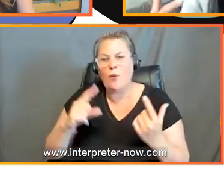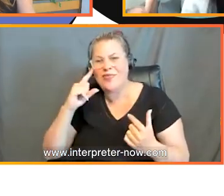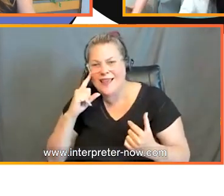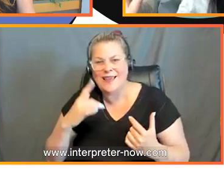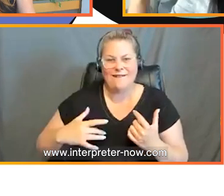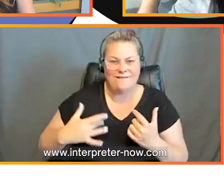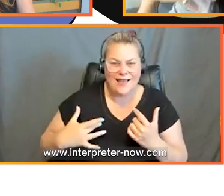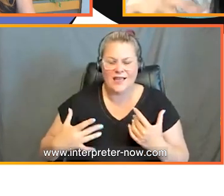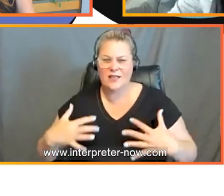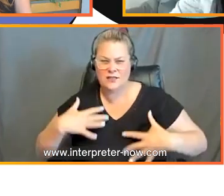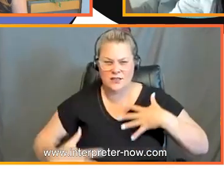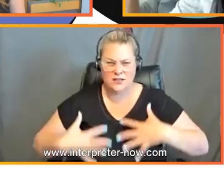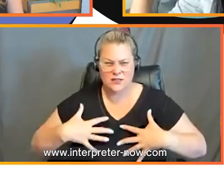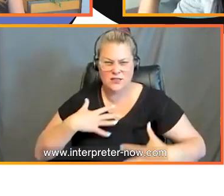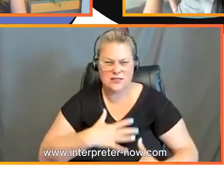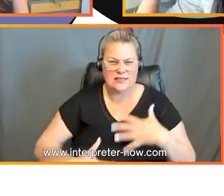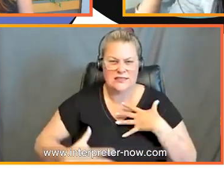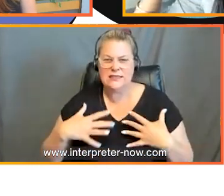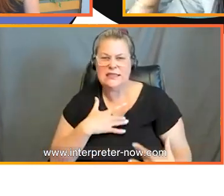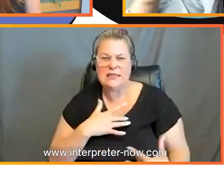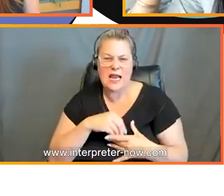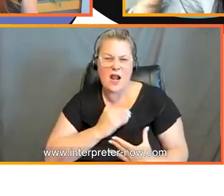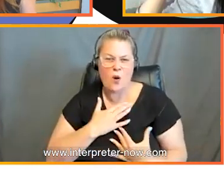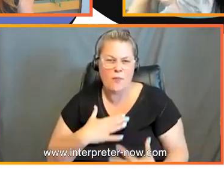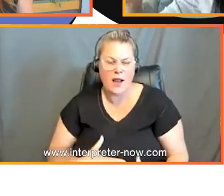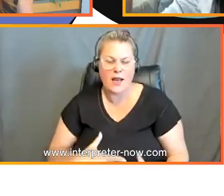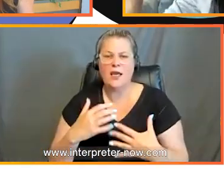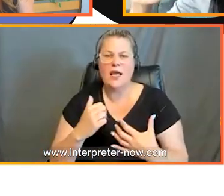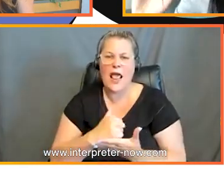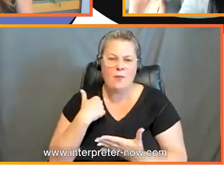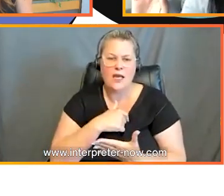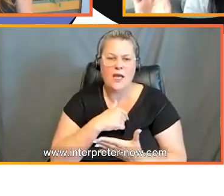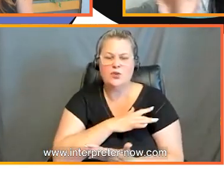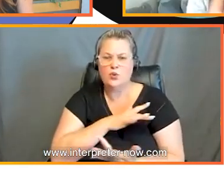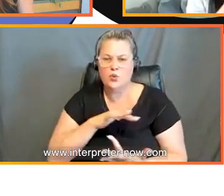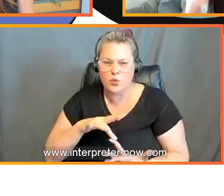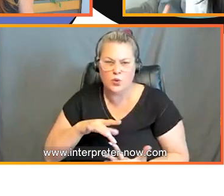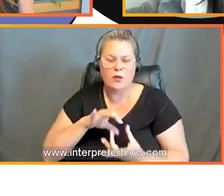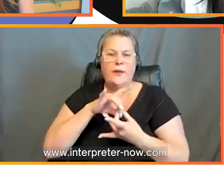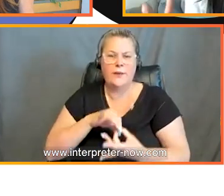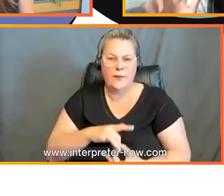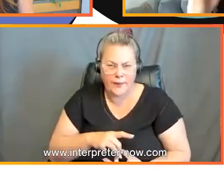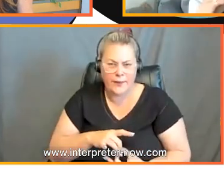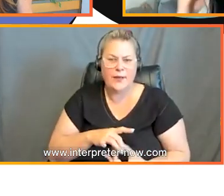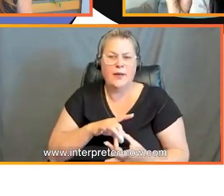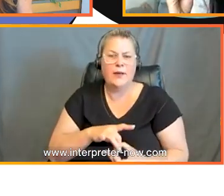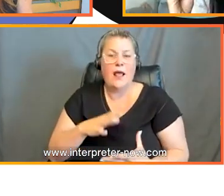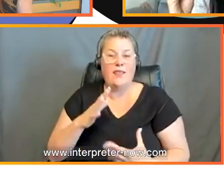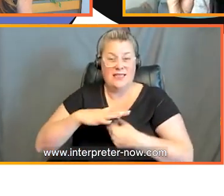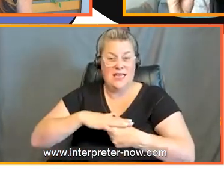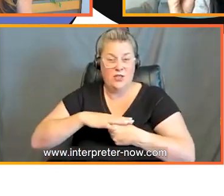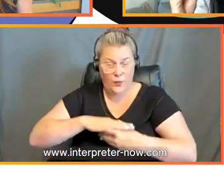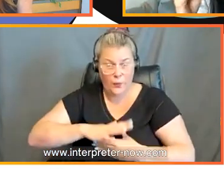helping ourselves to settle and the body and mind and release whatever tension we're feeling, so that in that place